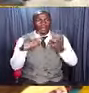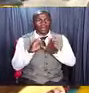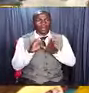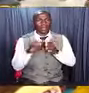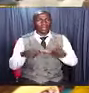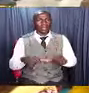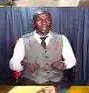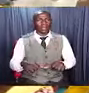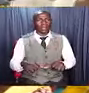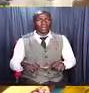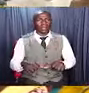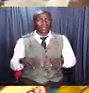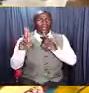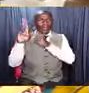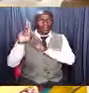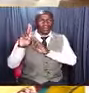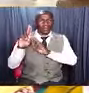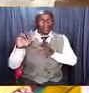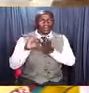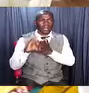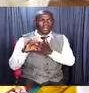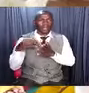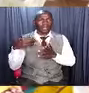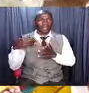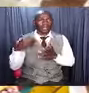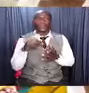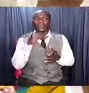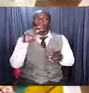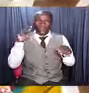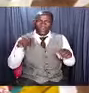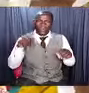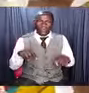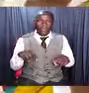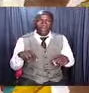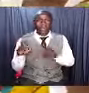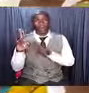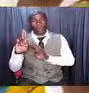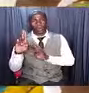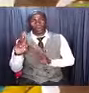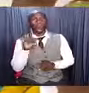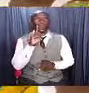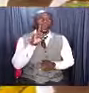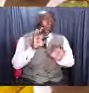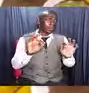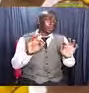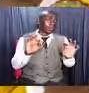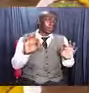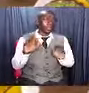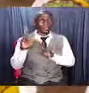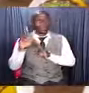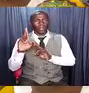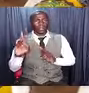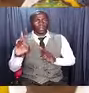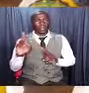that is everlasting. Heshima idumuyo. Respect that is everlasting. Si leo heshima kesho dharau. Not today honor, tomorrow despise.